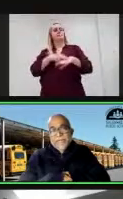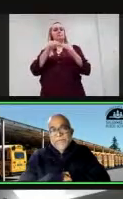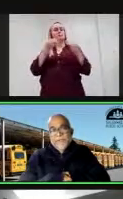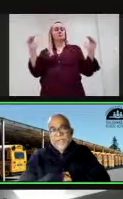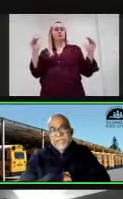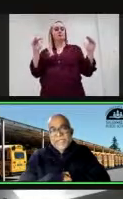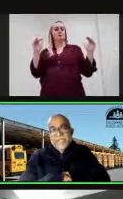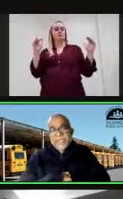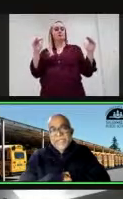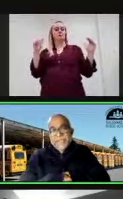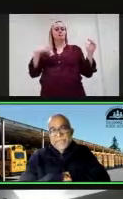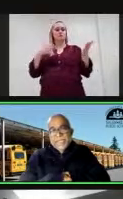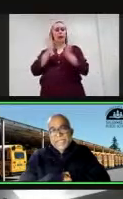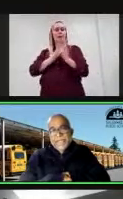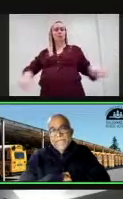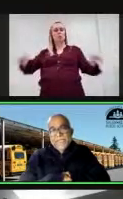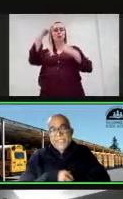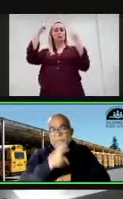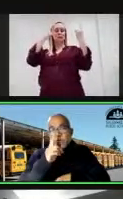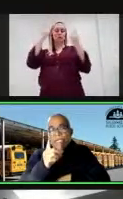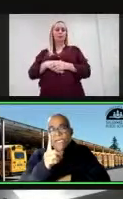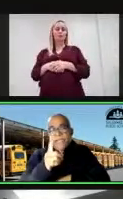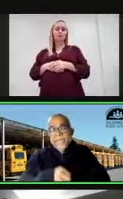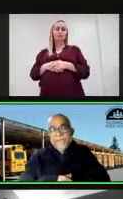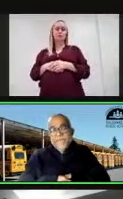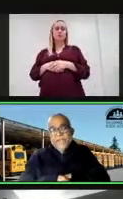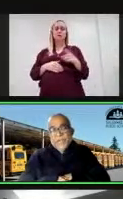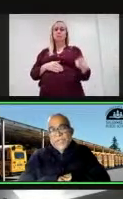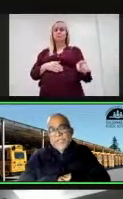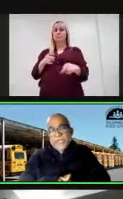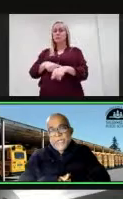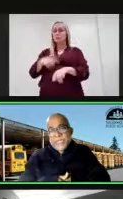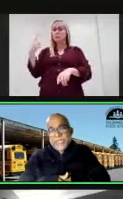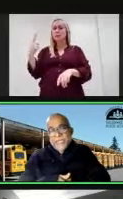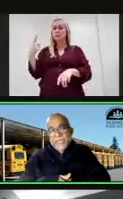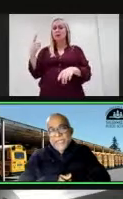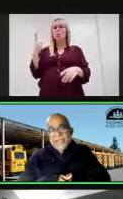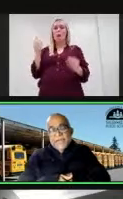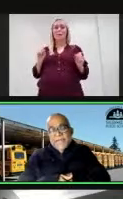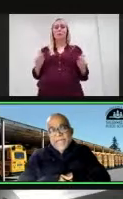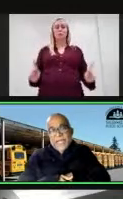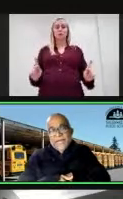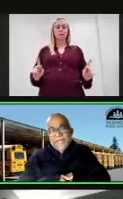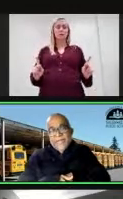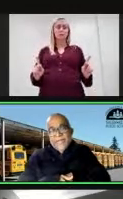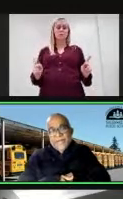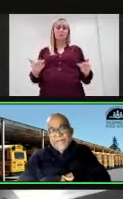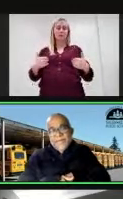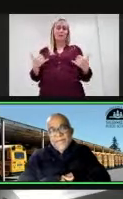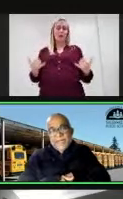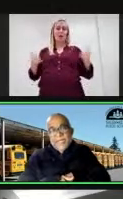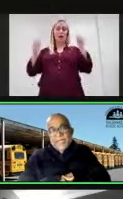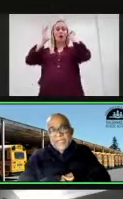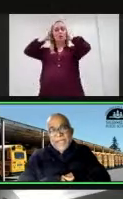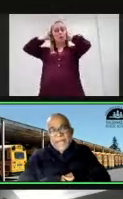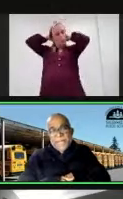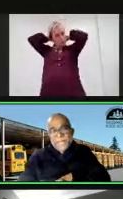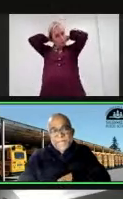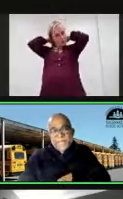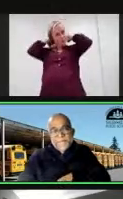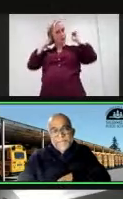ask our board to consider, please. This is one time, one opportunity we have to take us